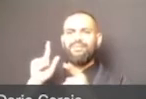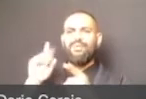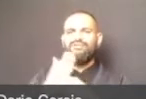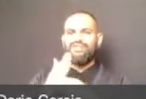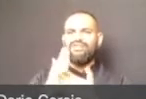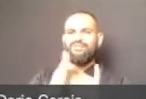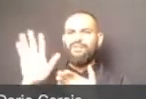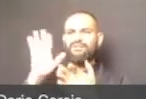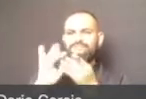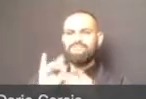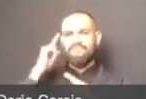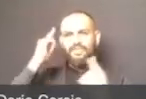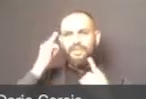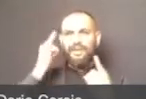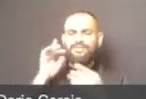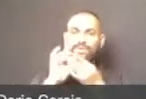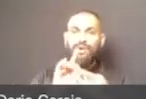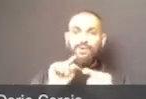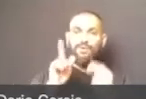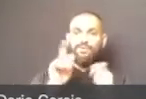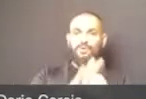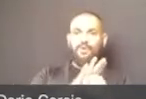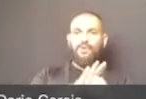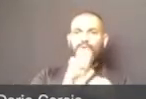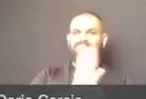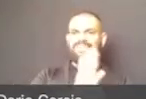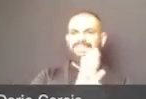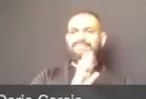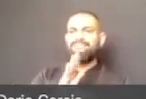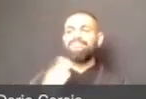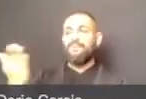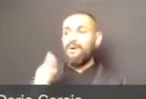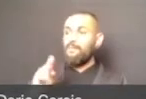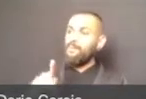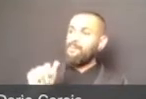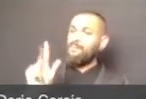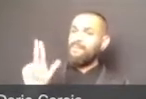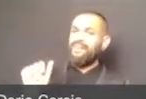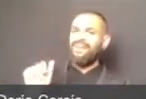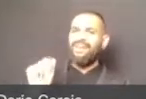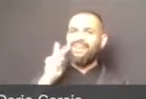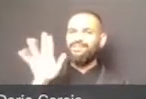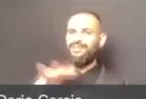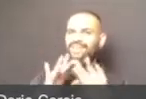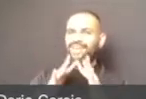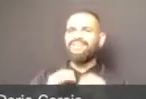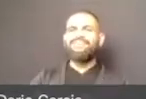thoughts specific to our local businesses. Welcome, Ms. Paula. I see that you're online.